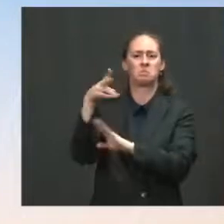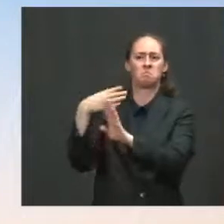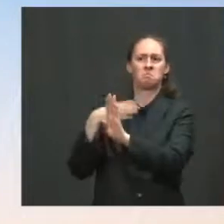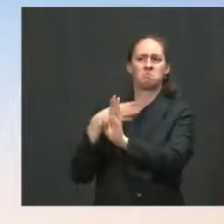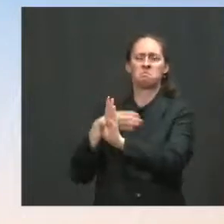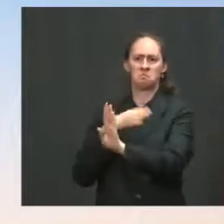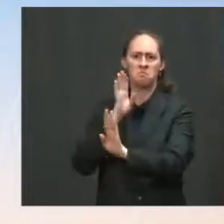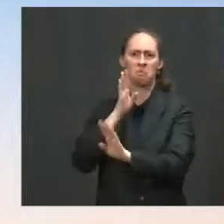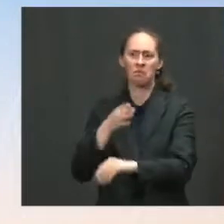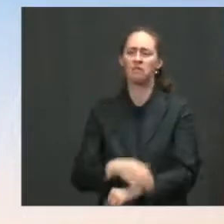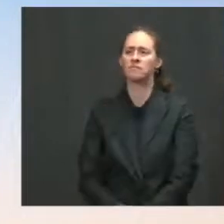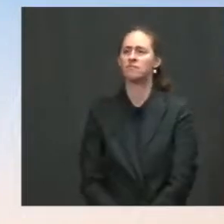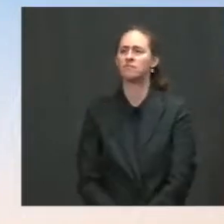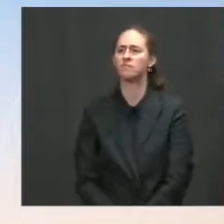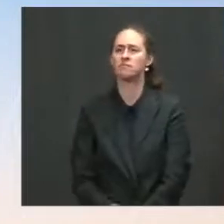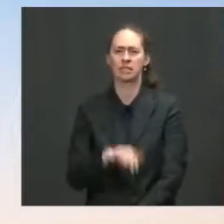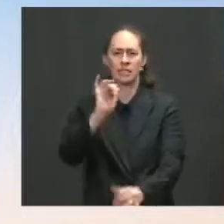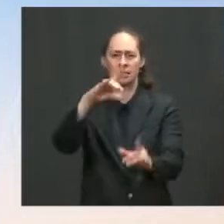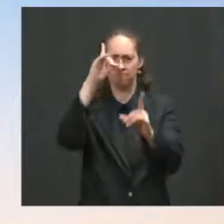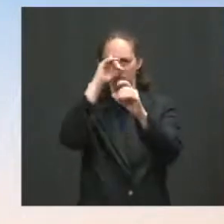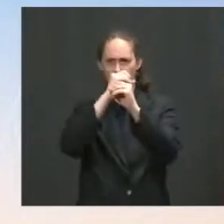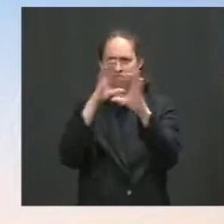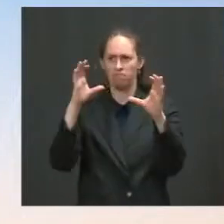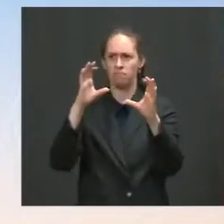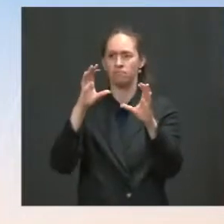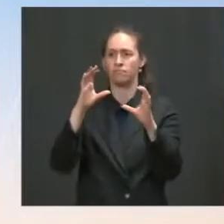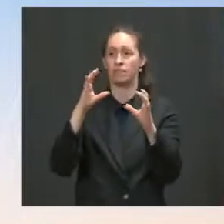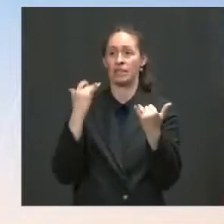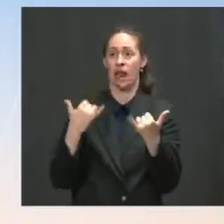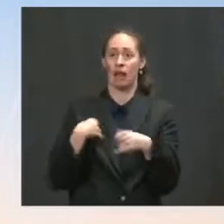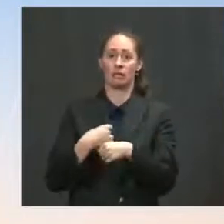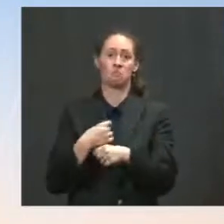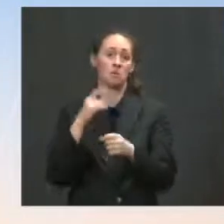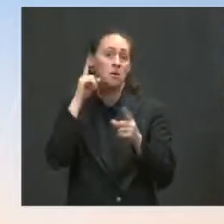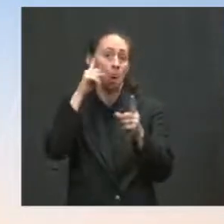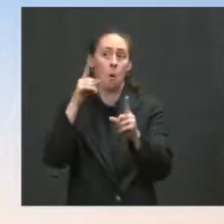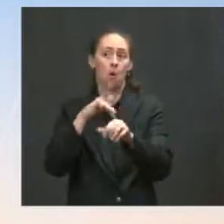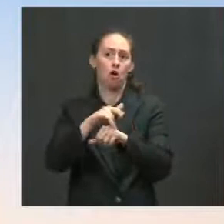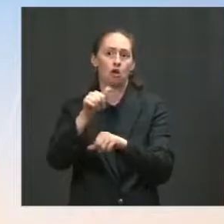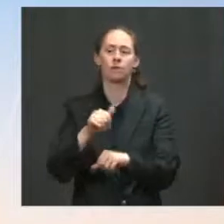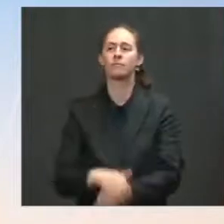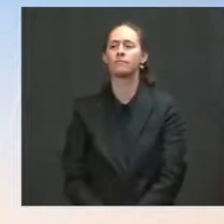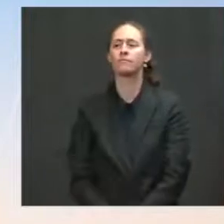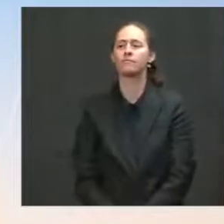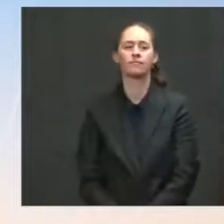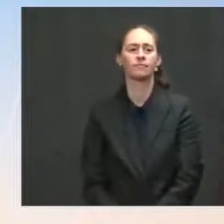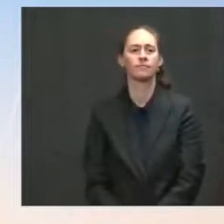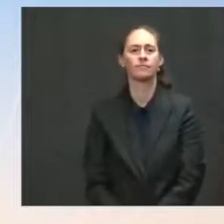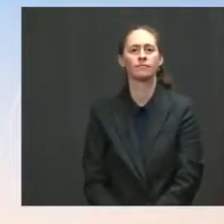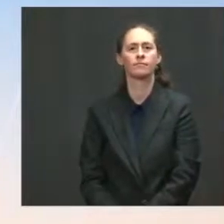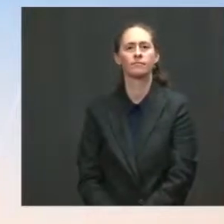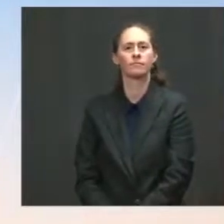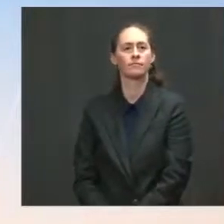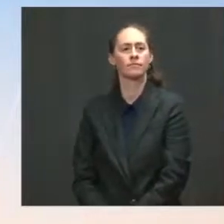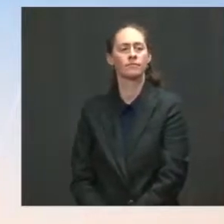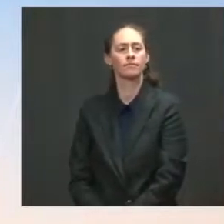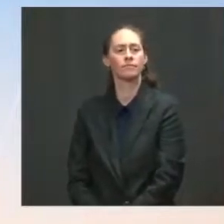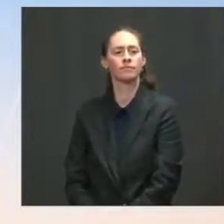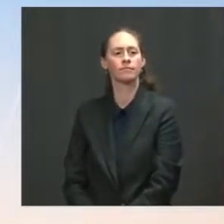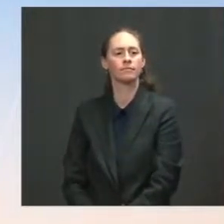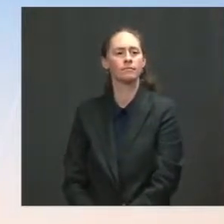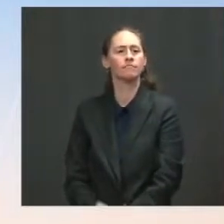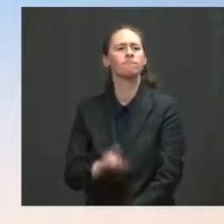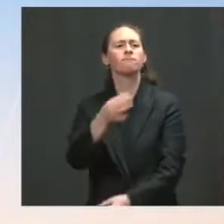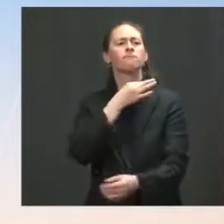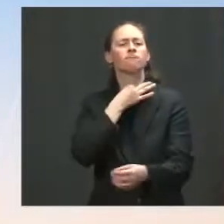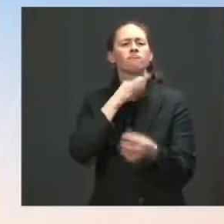later, but that's the timeline for the work with the Quad. My other question is about the kids of legal immigrants. Because of the aging out process, many